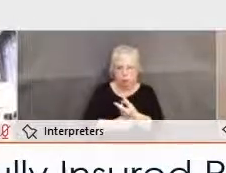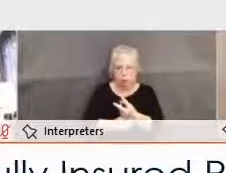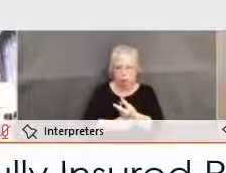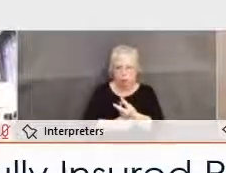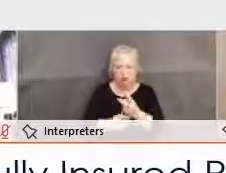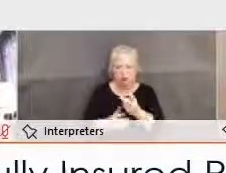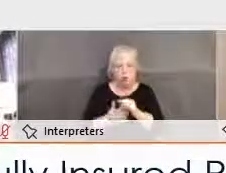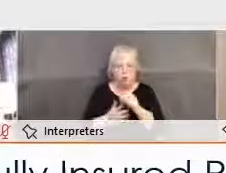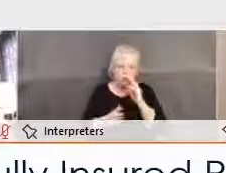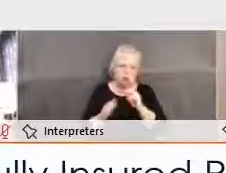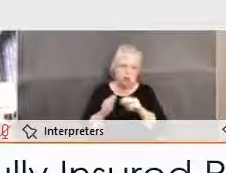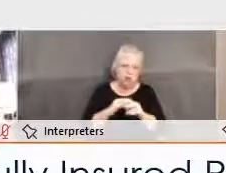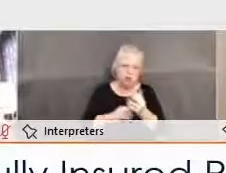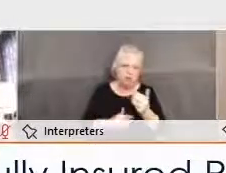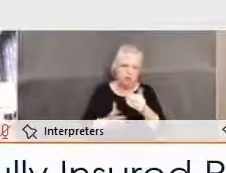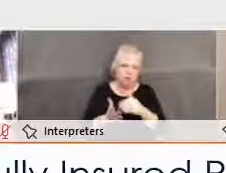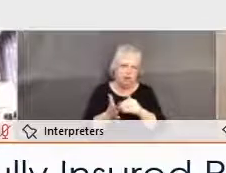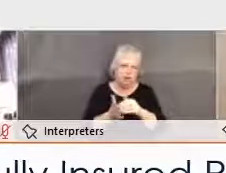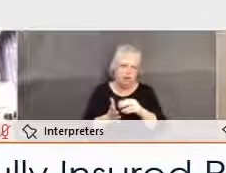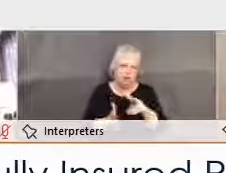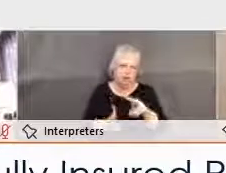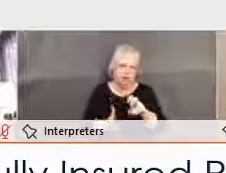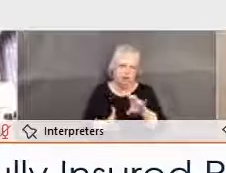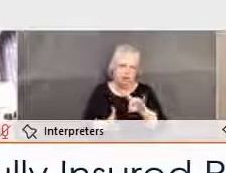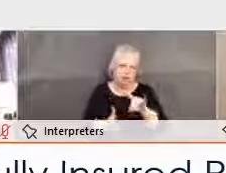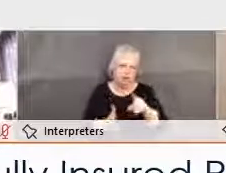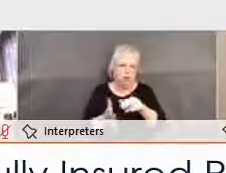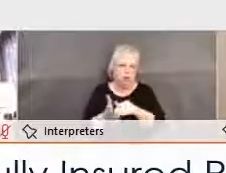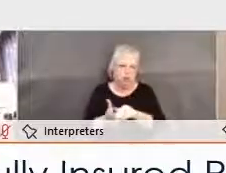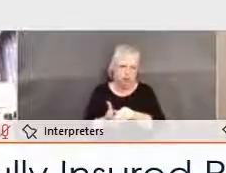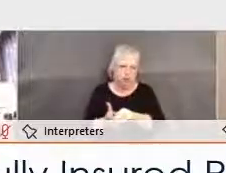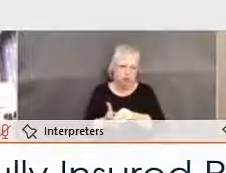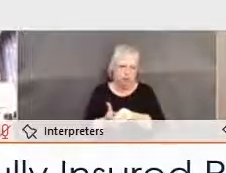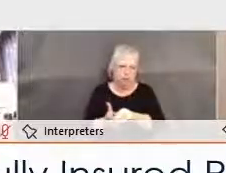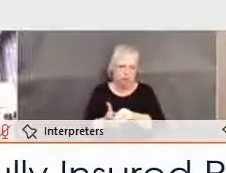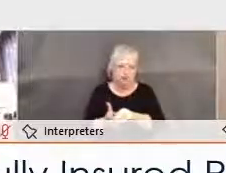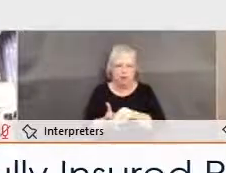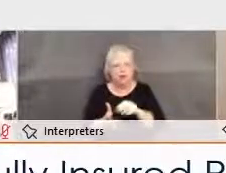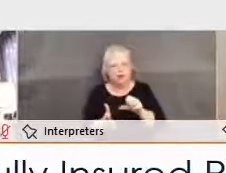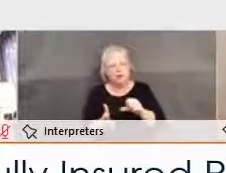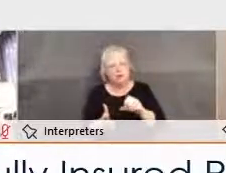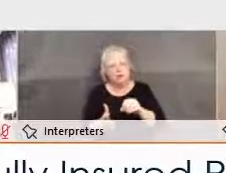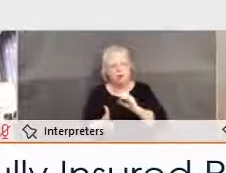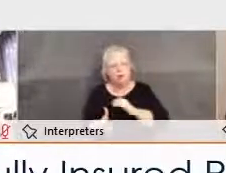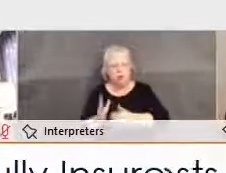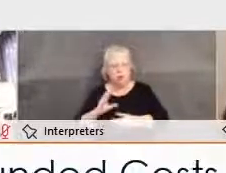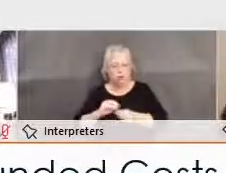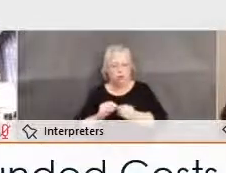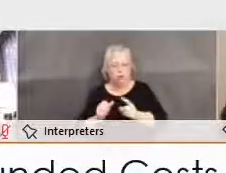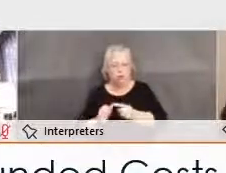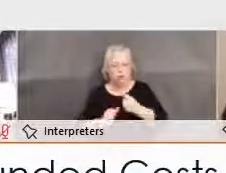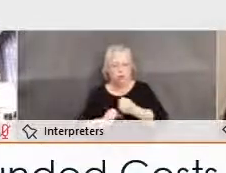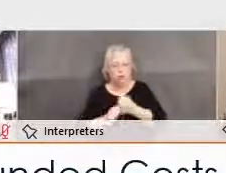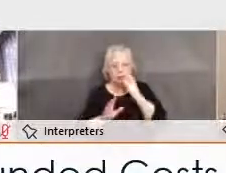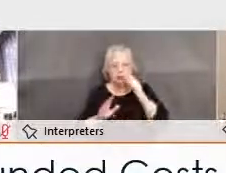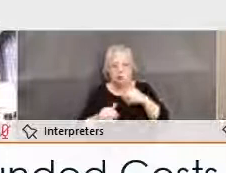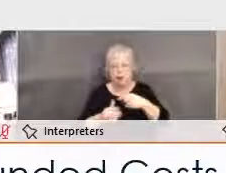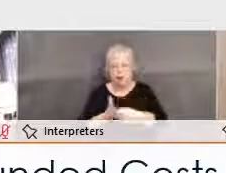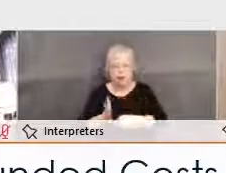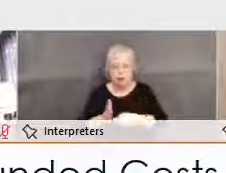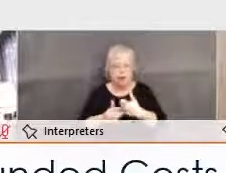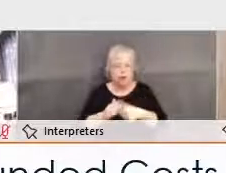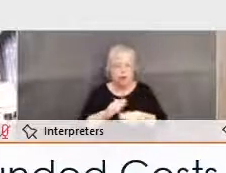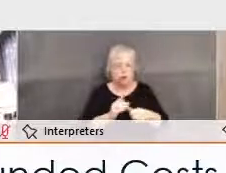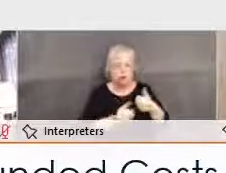be projected at $15,281,000. So our total first-year expected cost under a